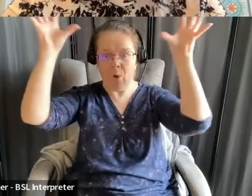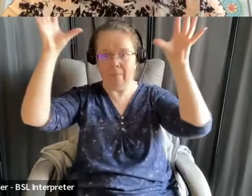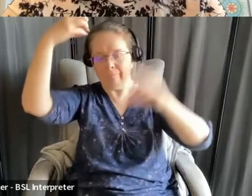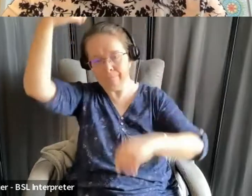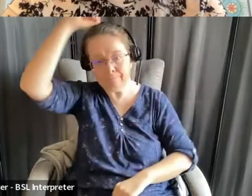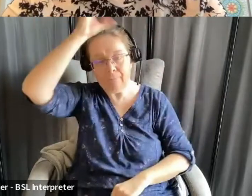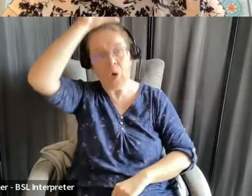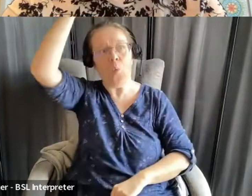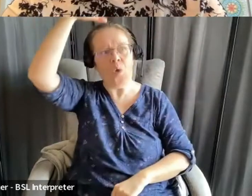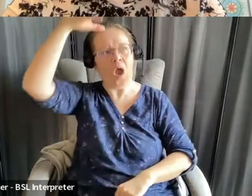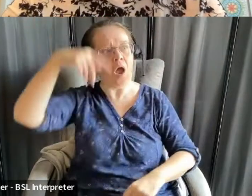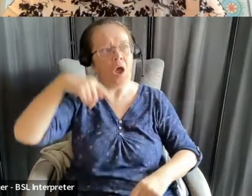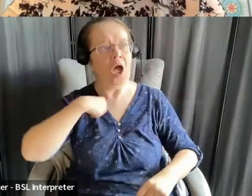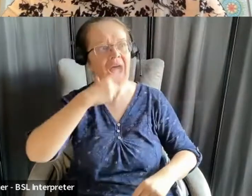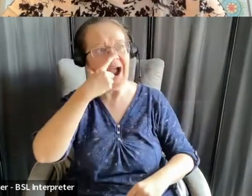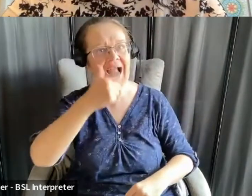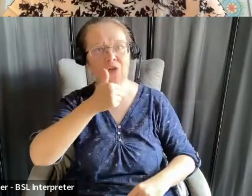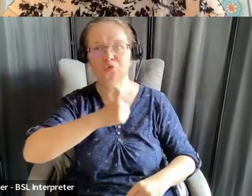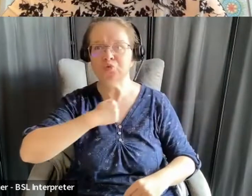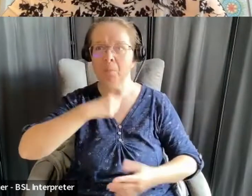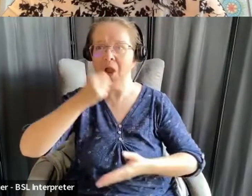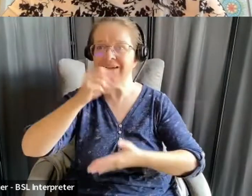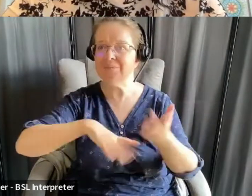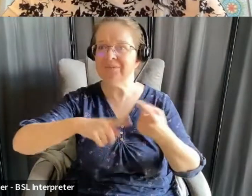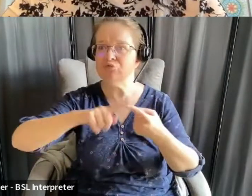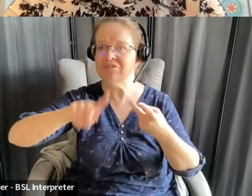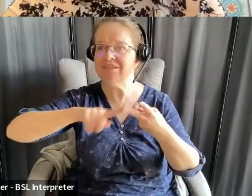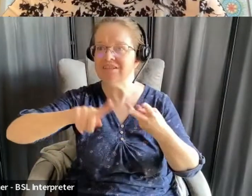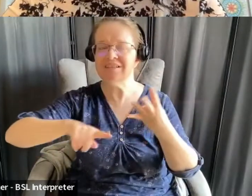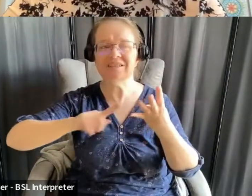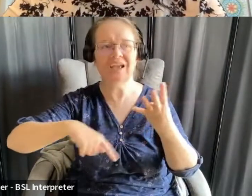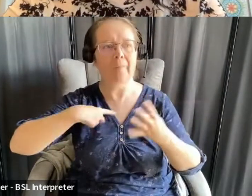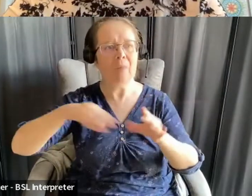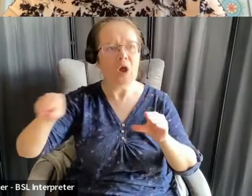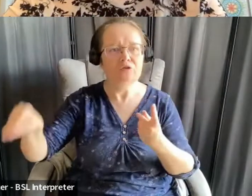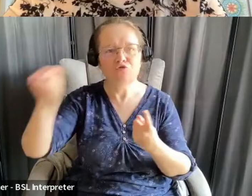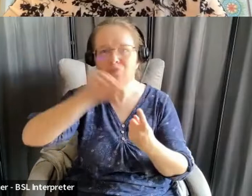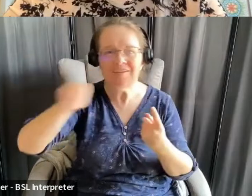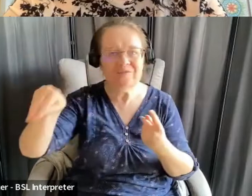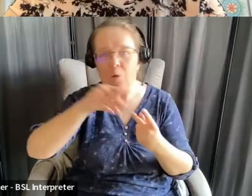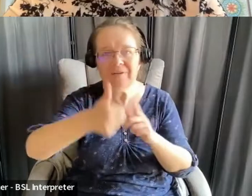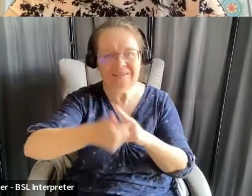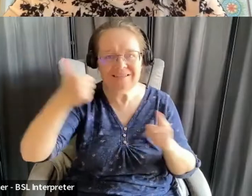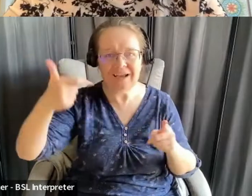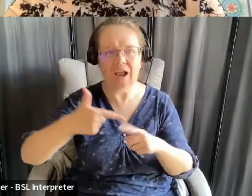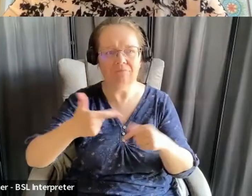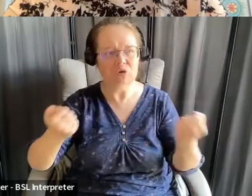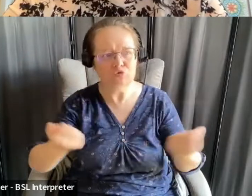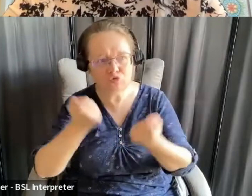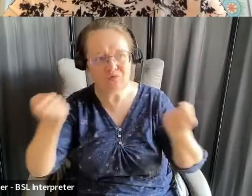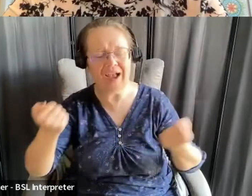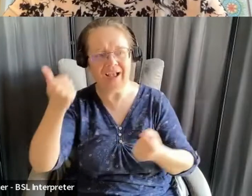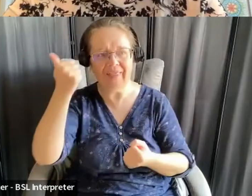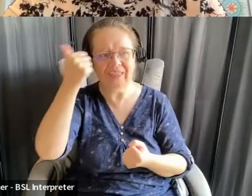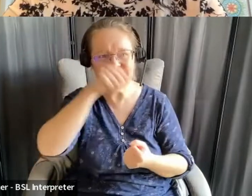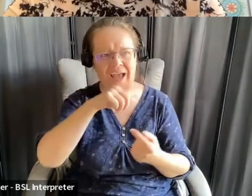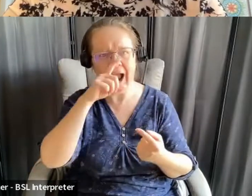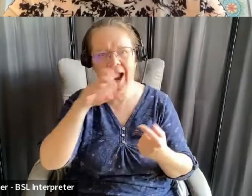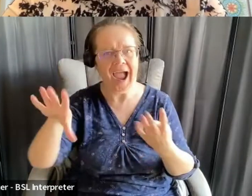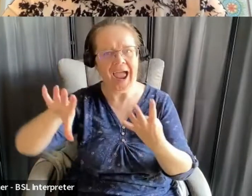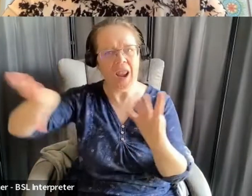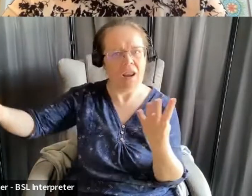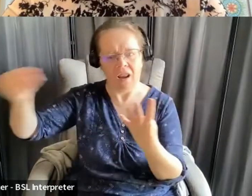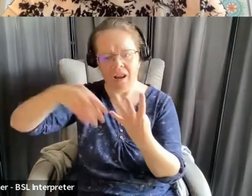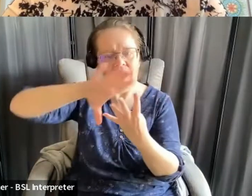And you thought, I can use all of my experiences, my transferable skills, my unique strengths and talents, and create